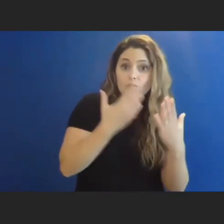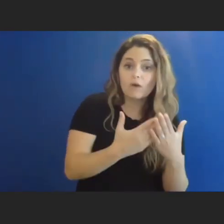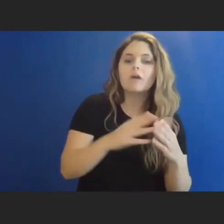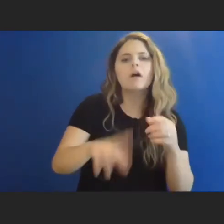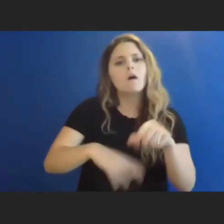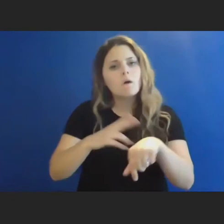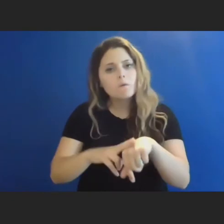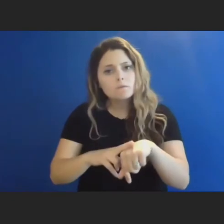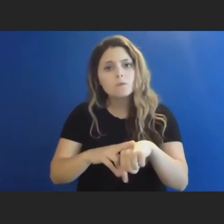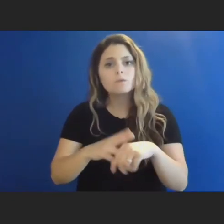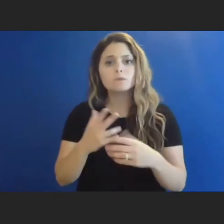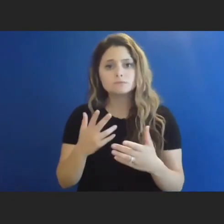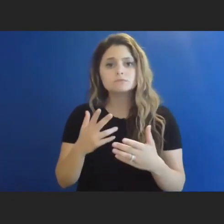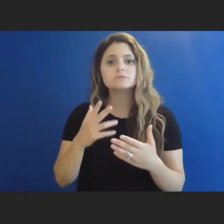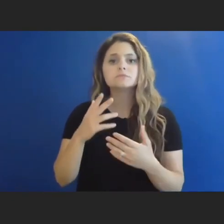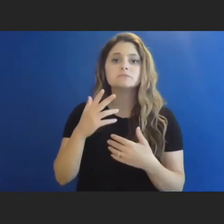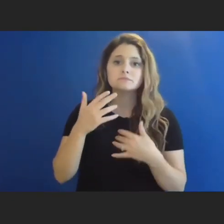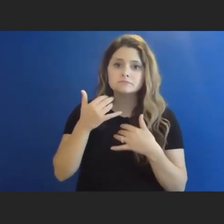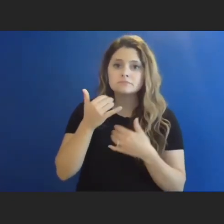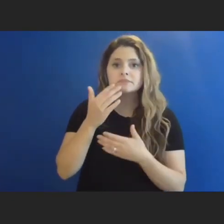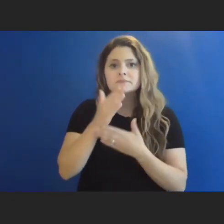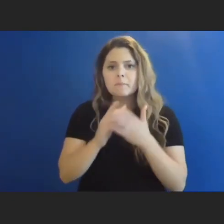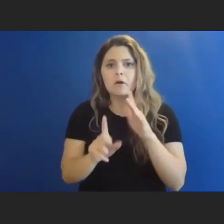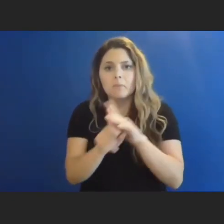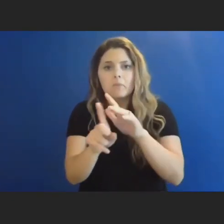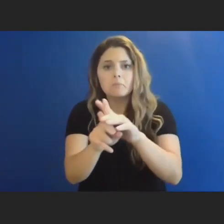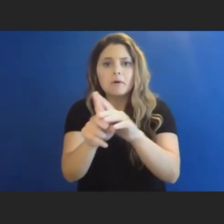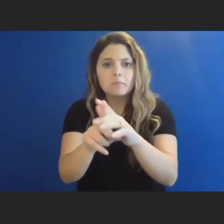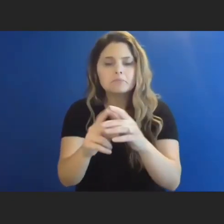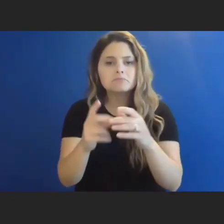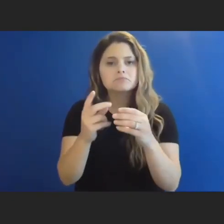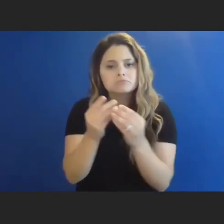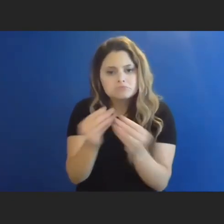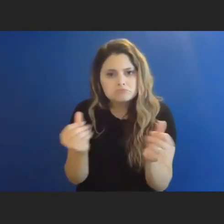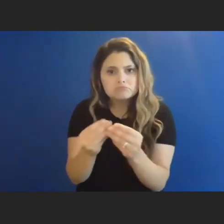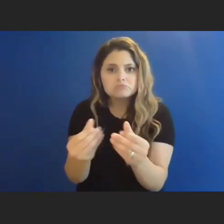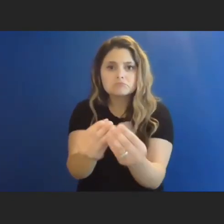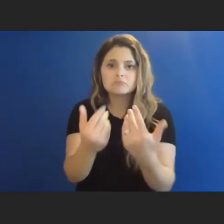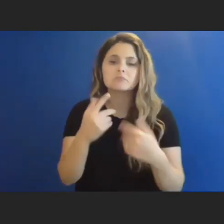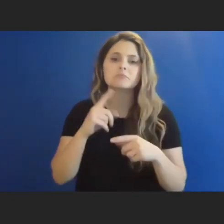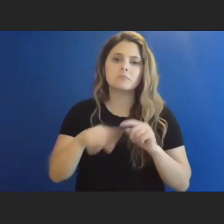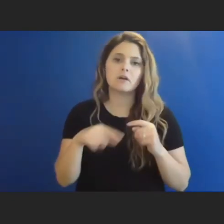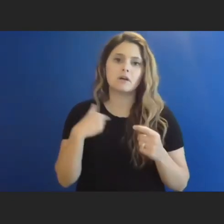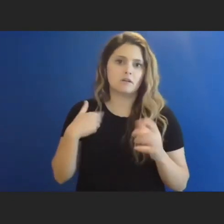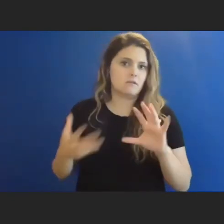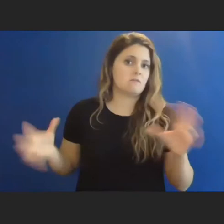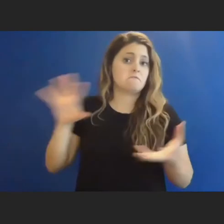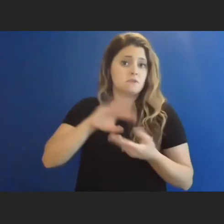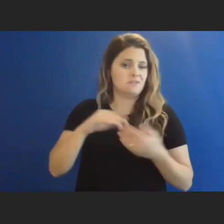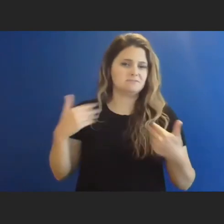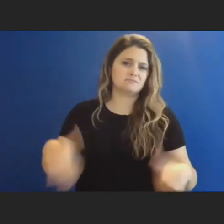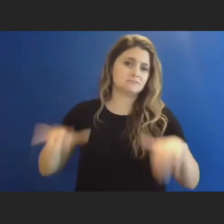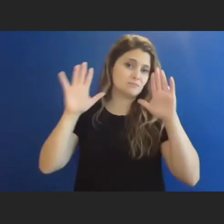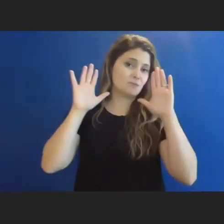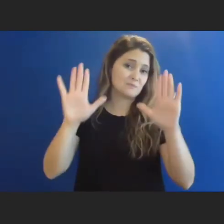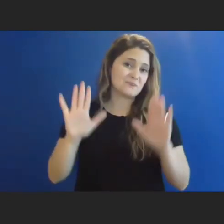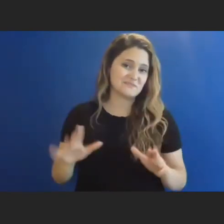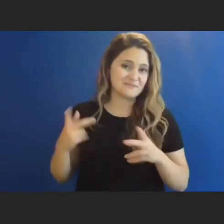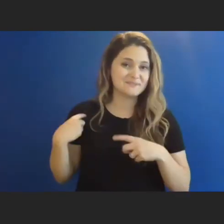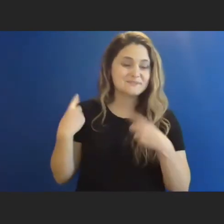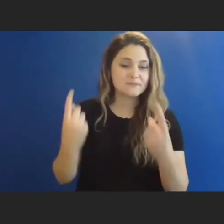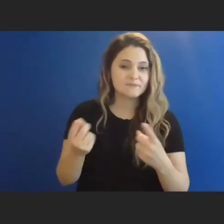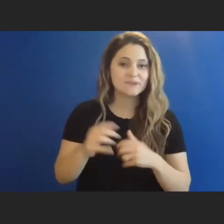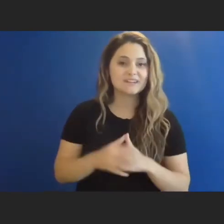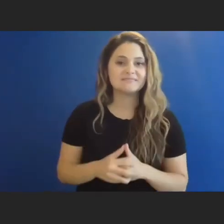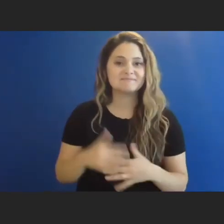course, there are still a few hiccups here and there, but overall, things are going great. And I was